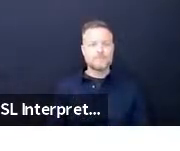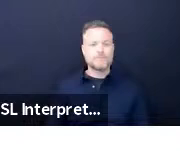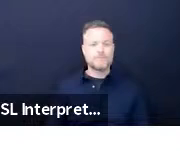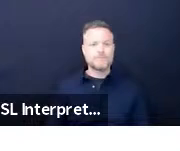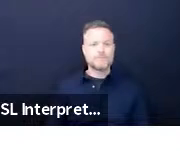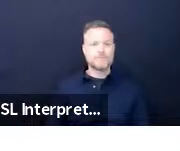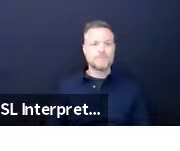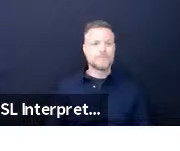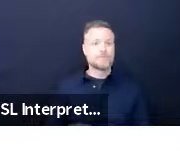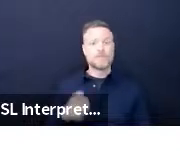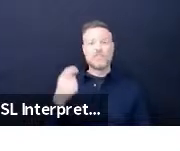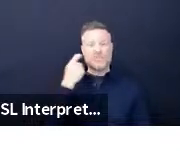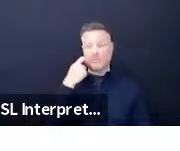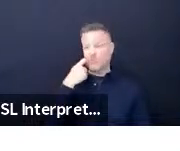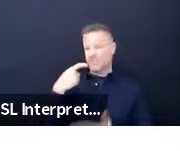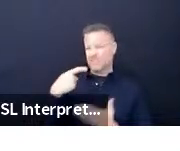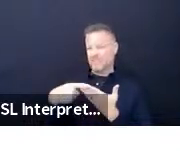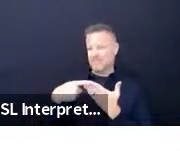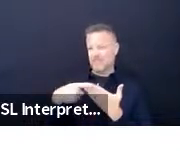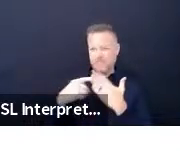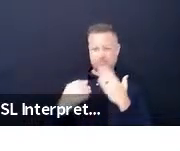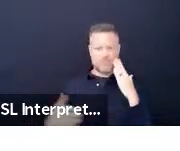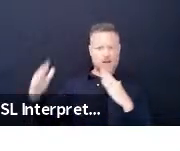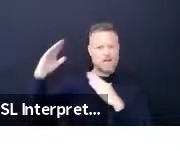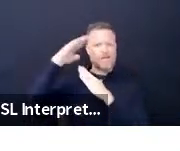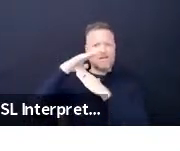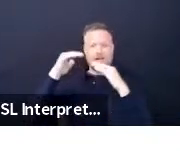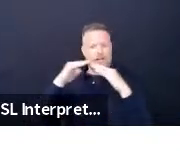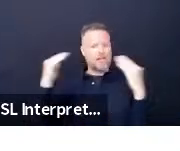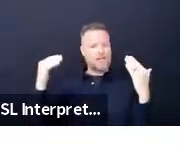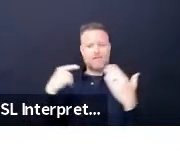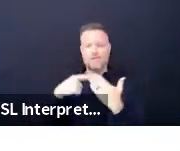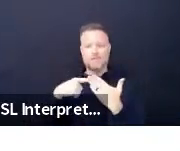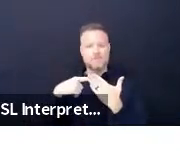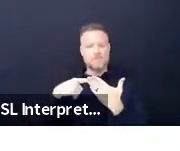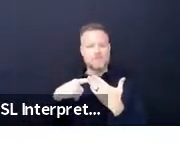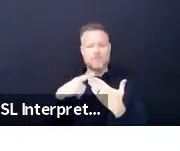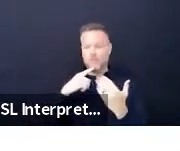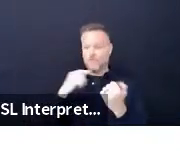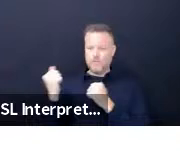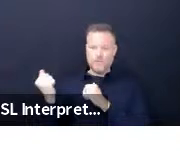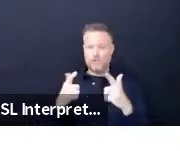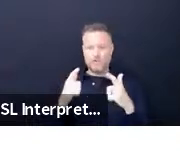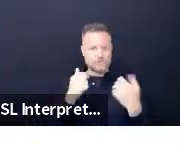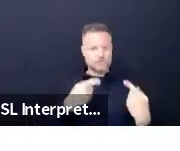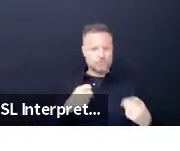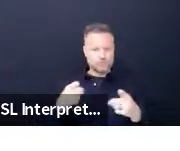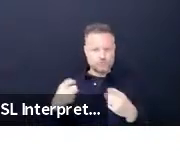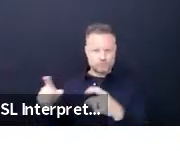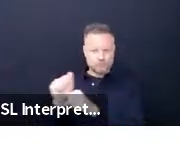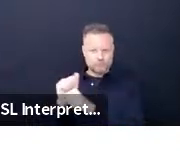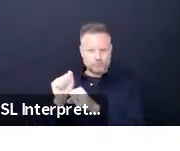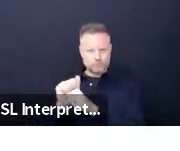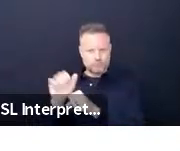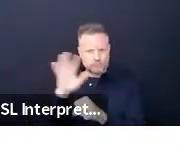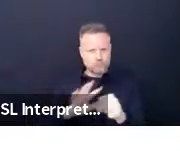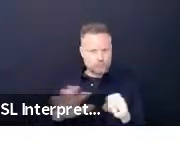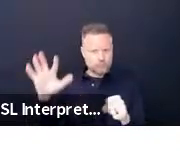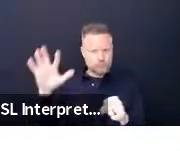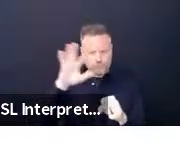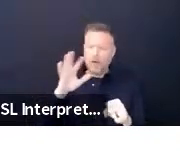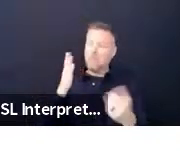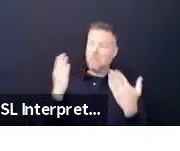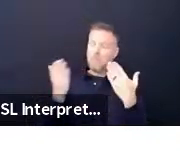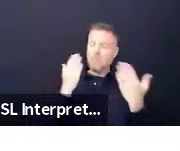a very high level discussion about a lot of work underway. And it's very likely that in the future, we